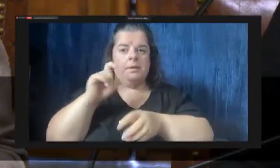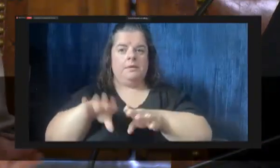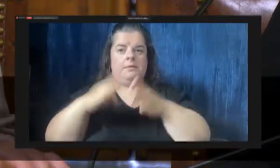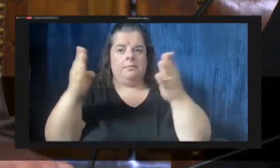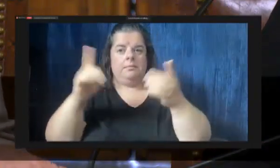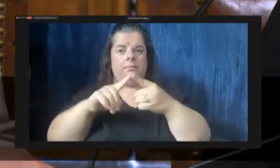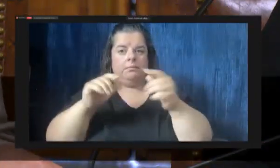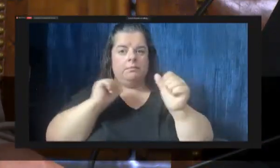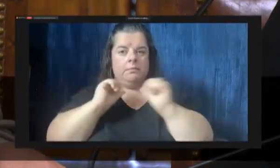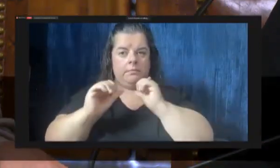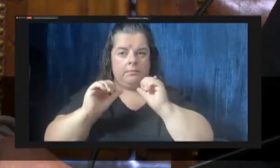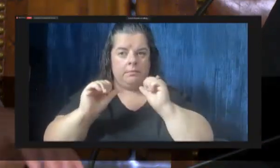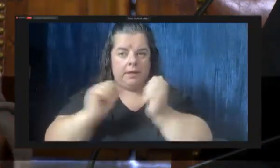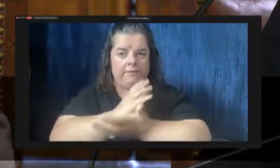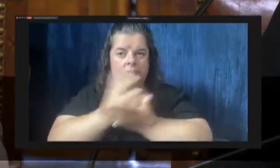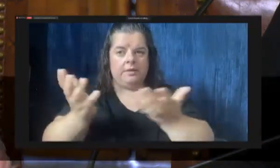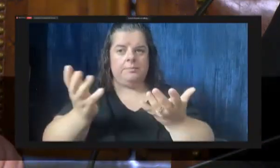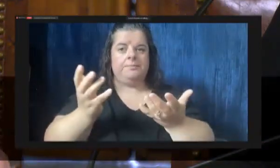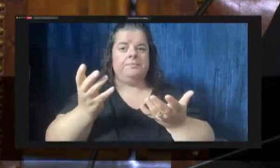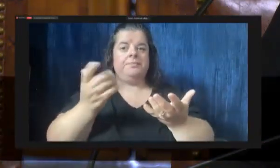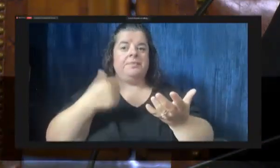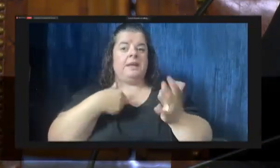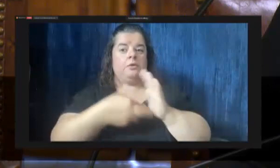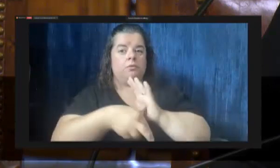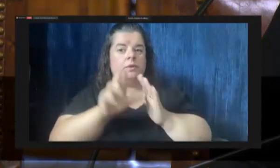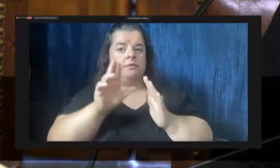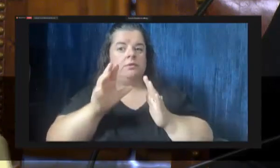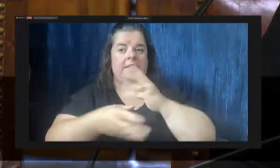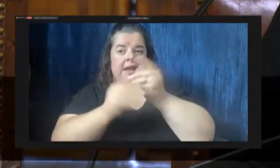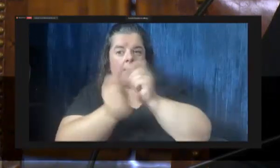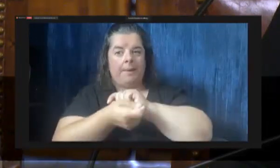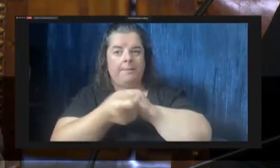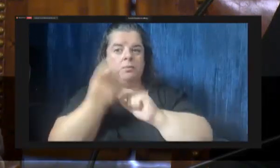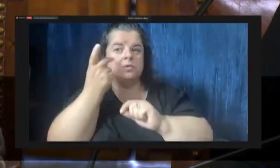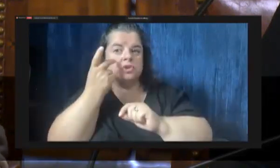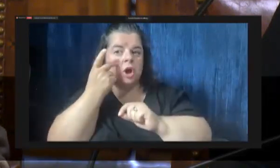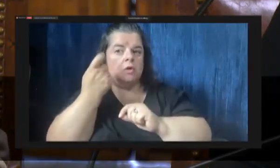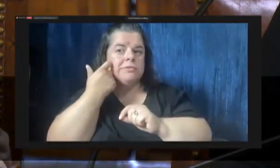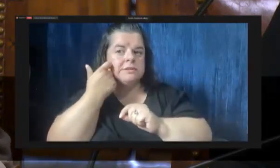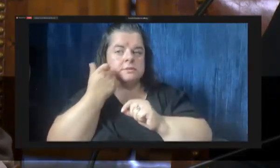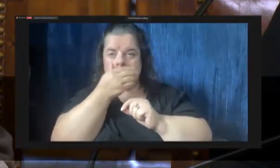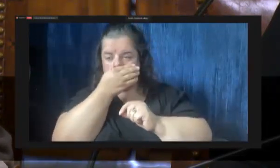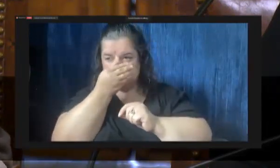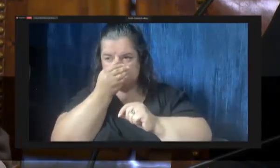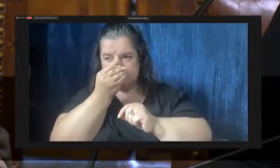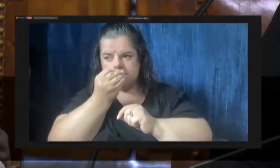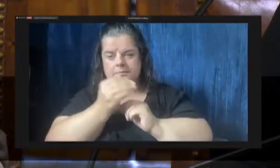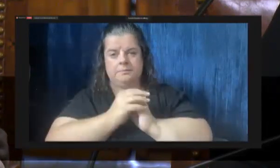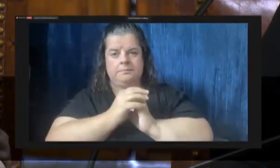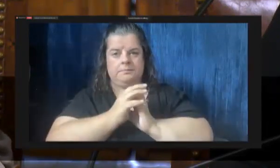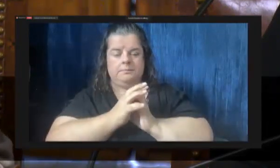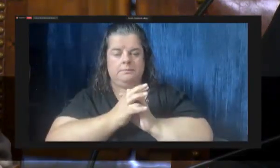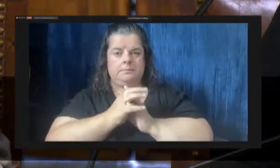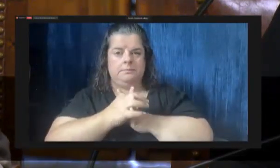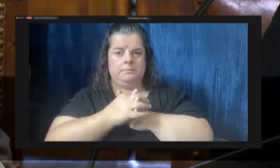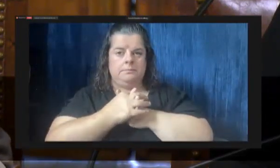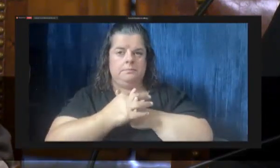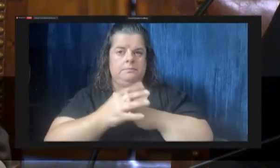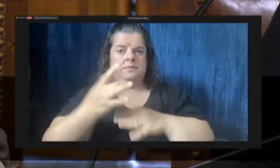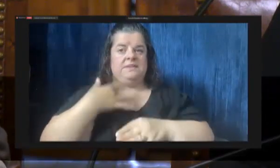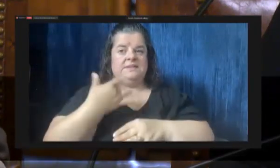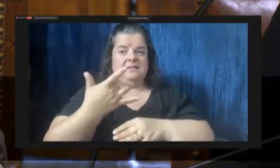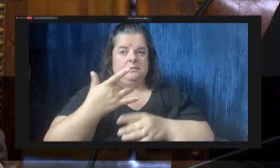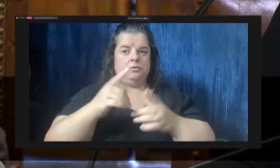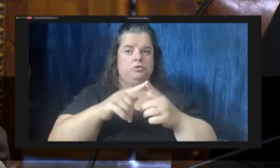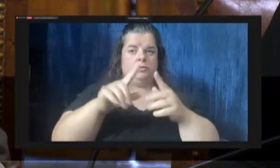But I have had a chance to review the amendment that we just had in front of us, and it does seem to go to the beginning